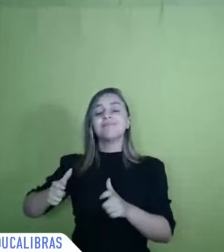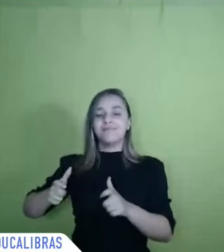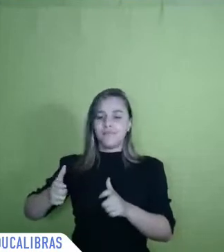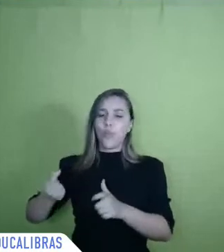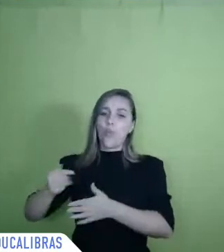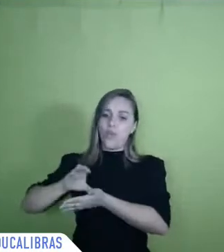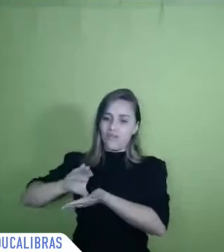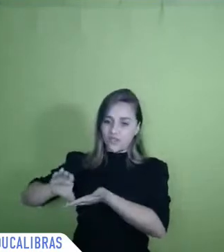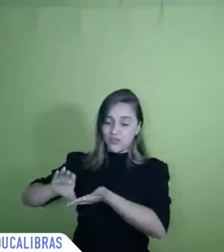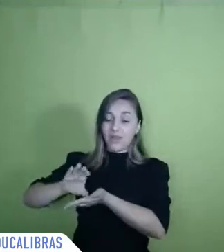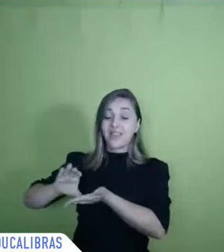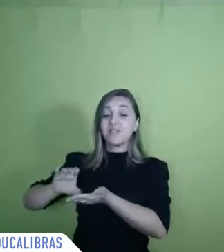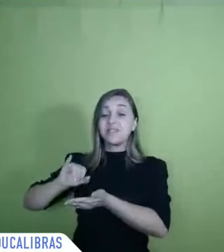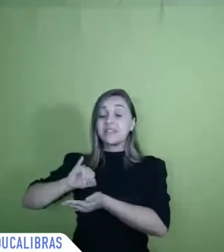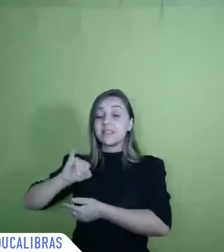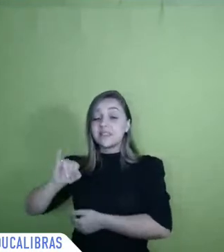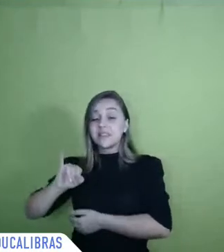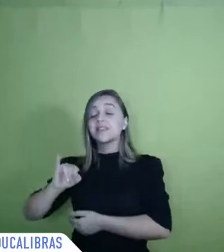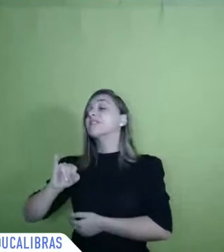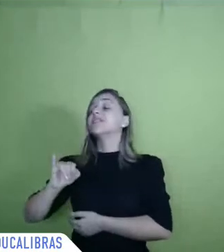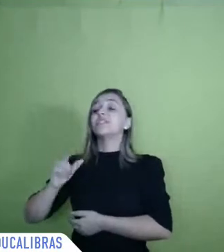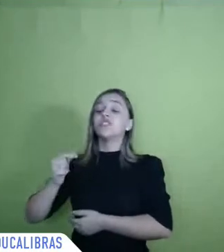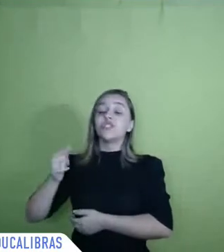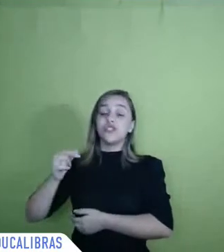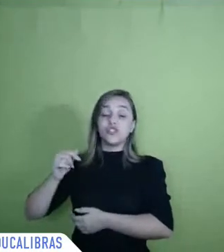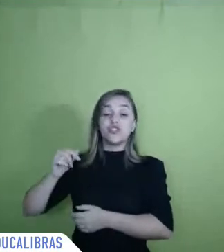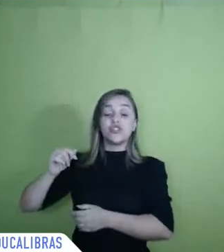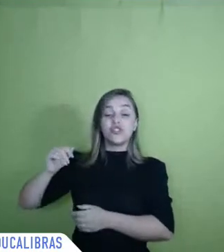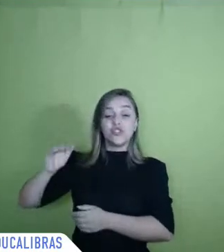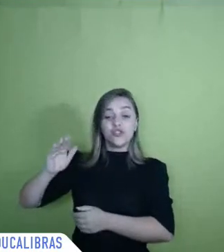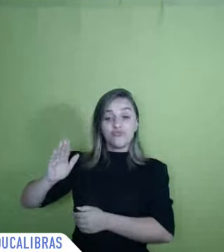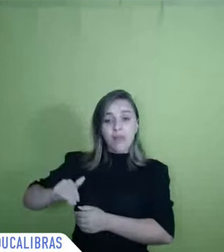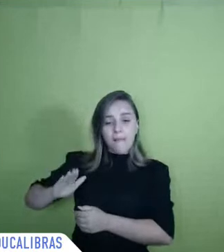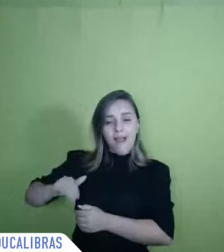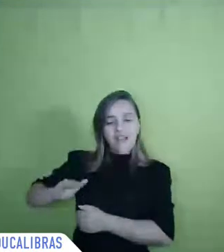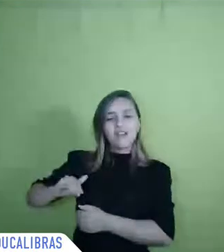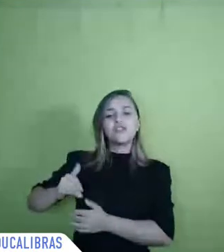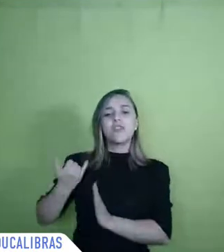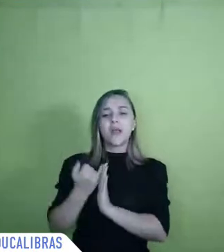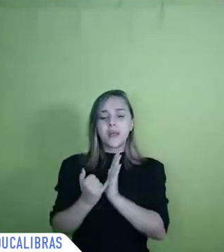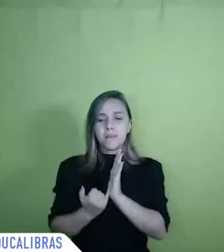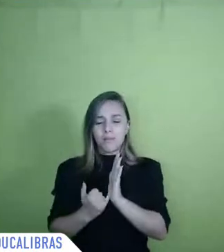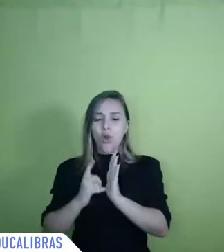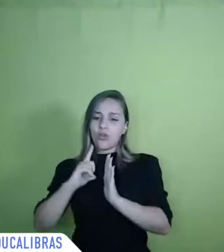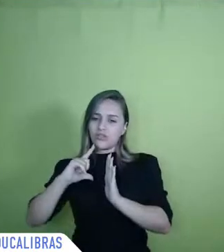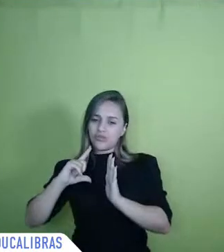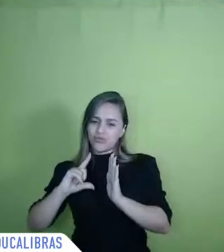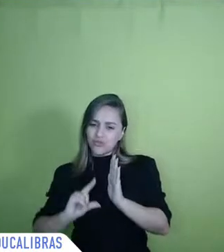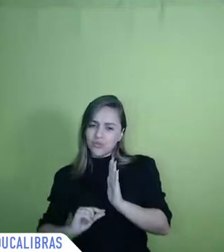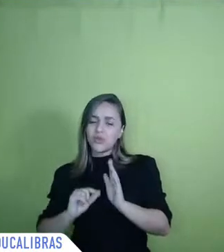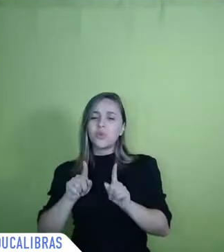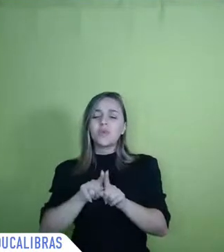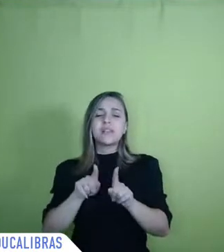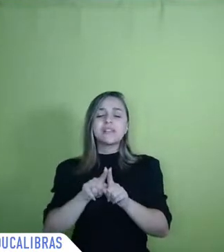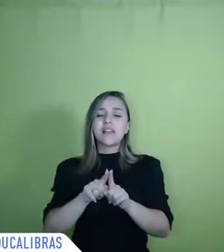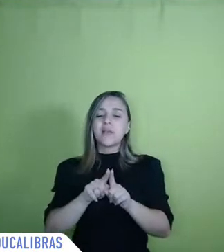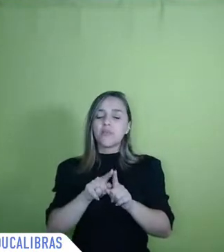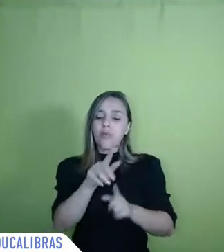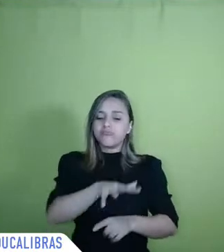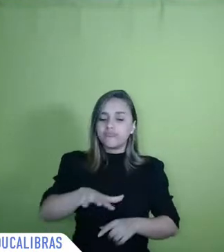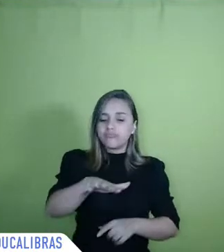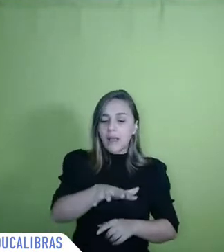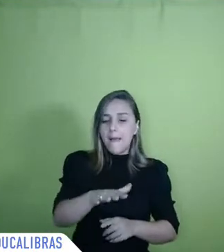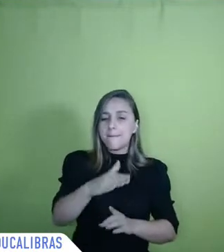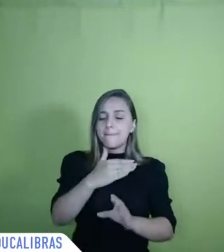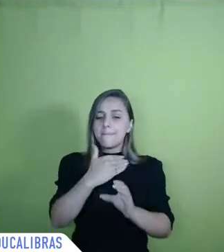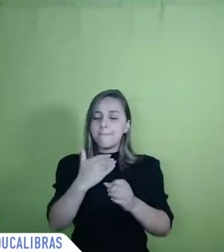lower classes, which taxes for them is really taxing their consumption. I'm not only talking about consumption